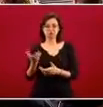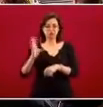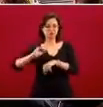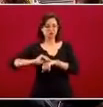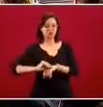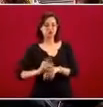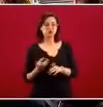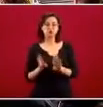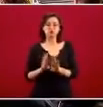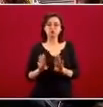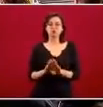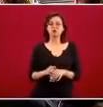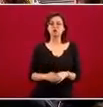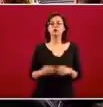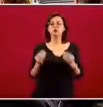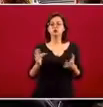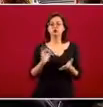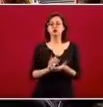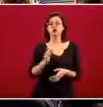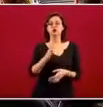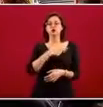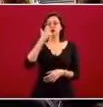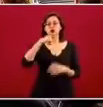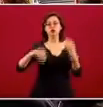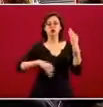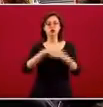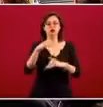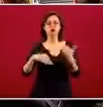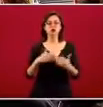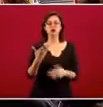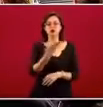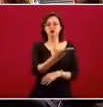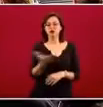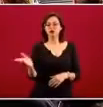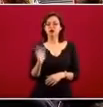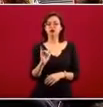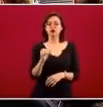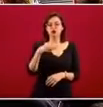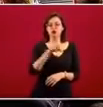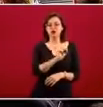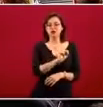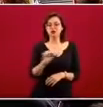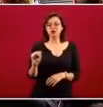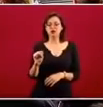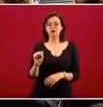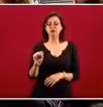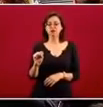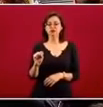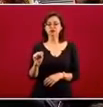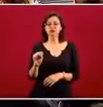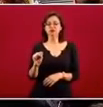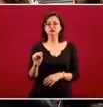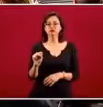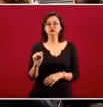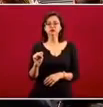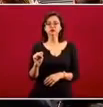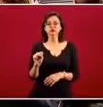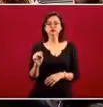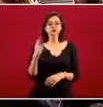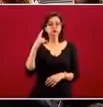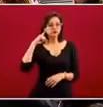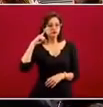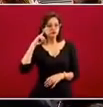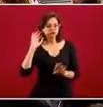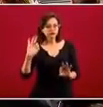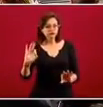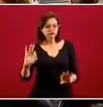Thank you very much. First of all, good night to all of you. Of course, the National Institute of